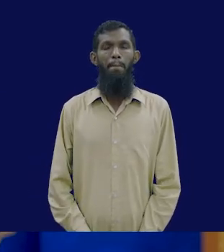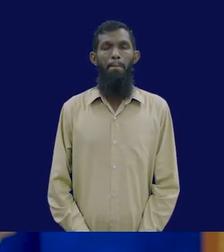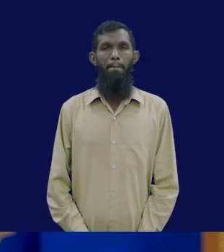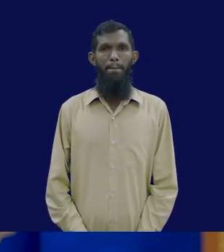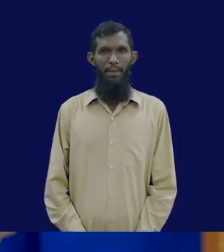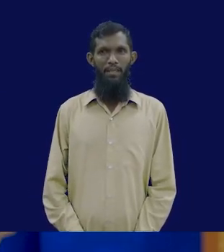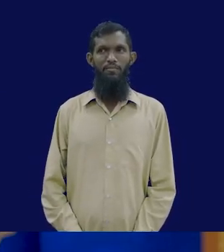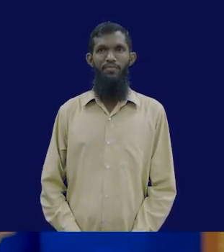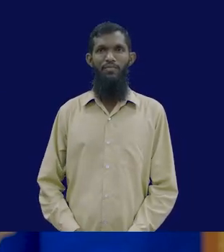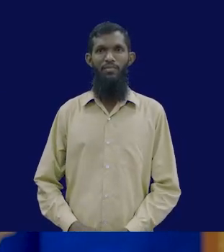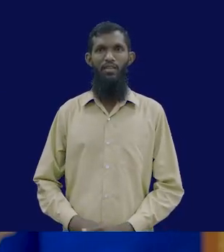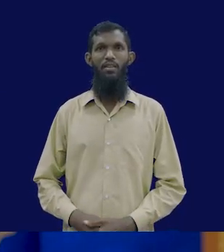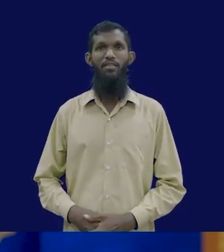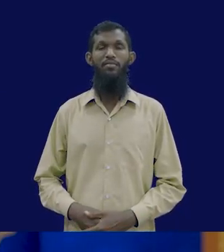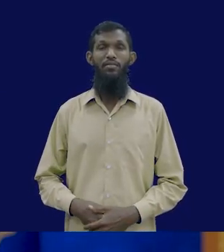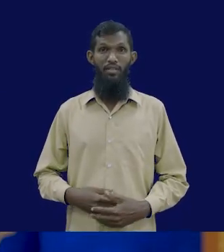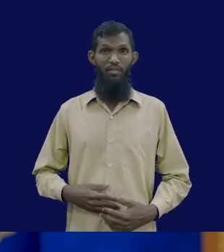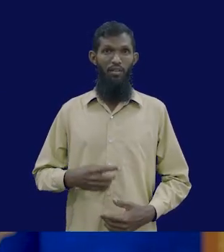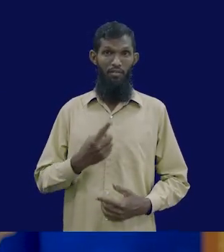Among these are,